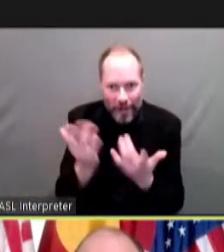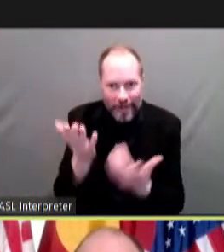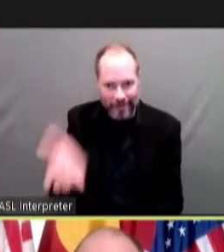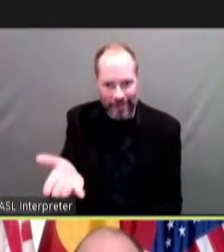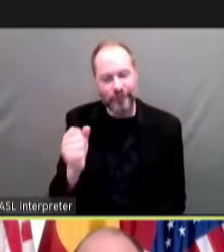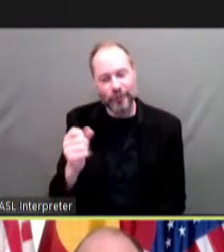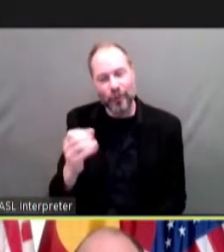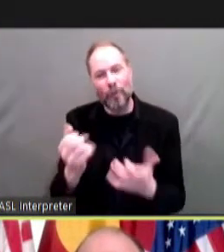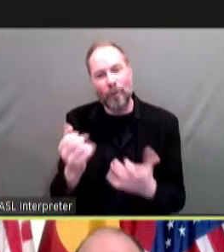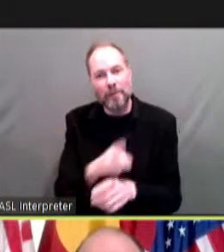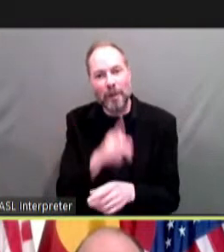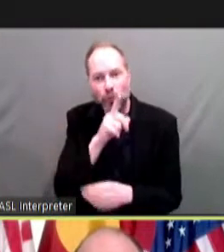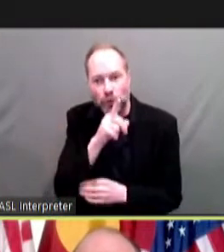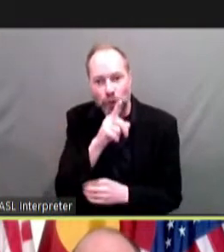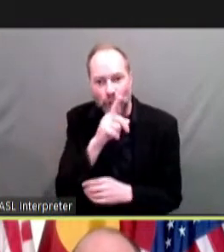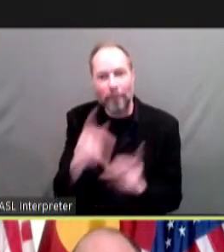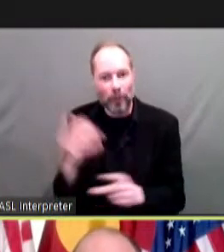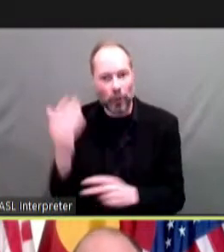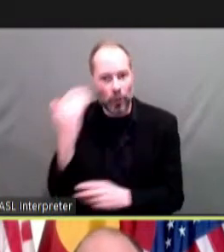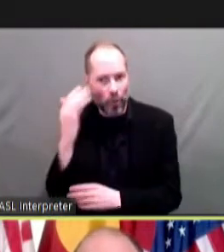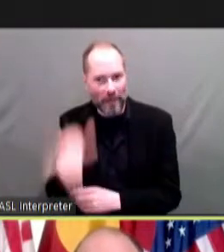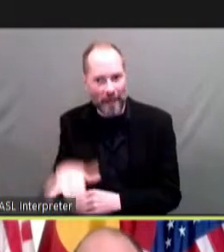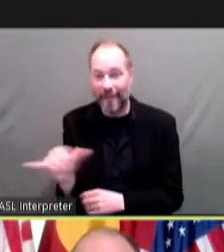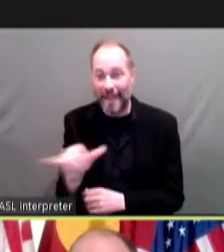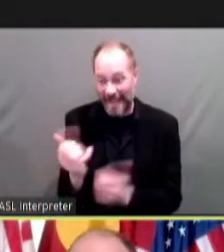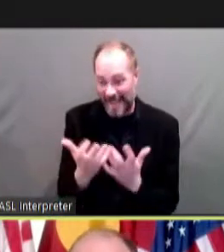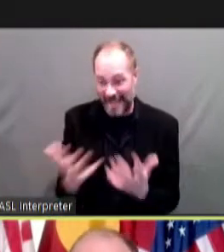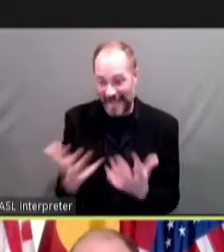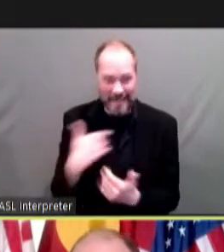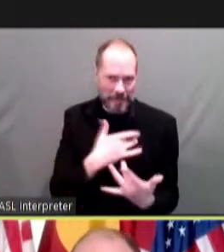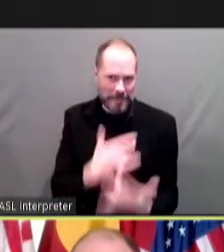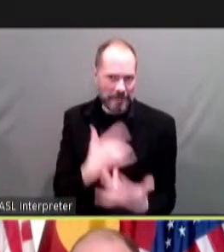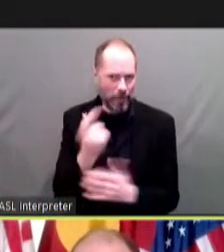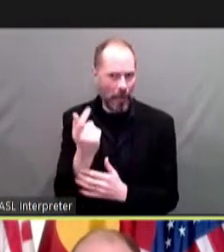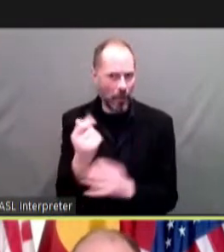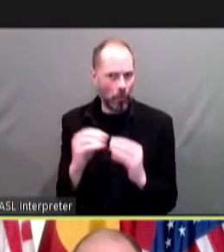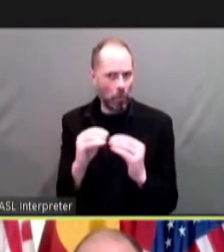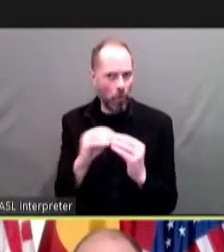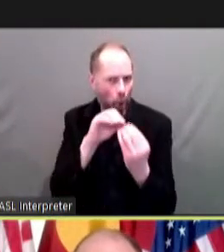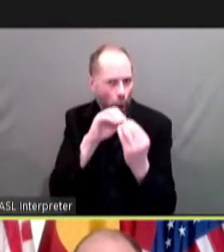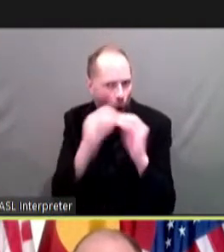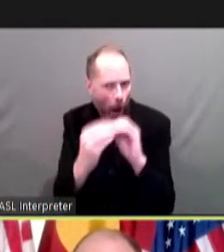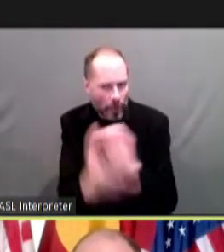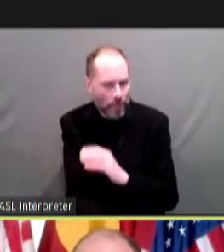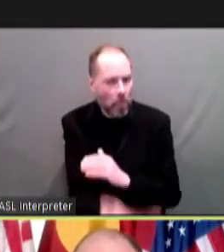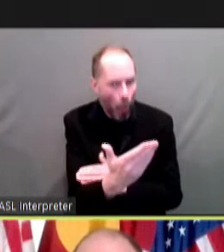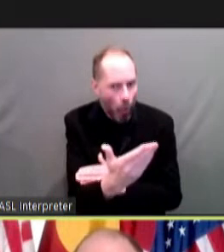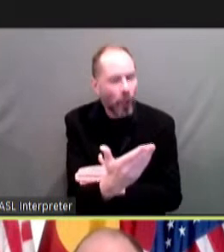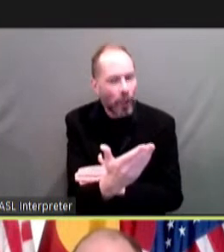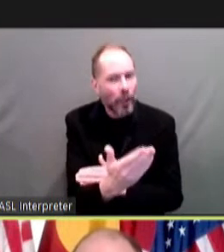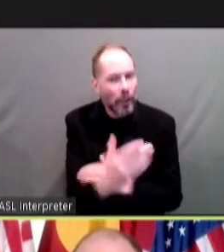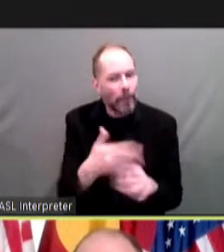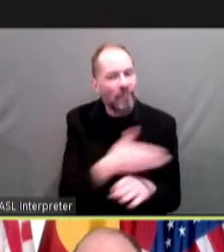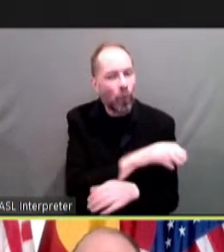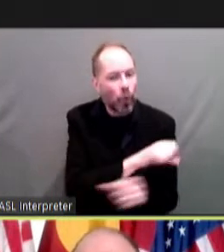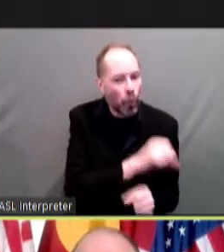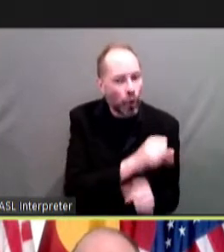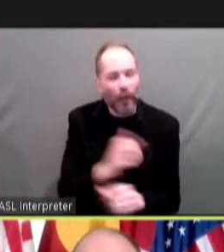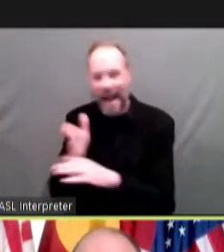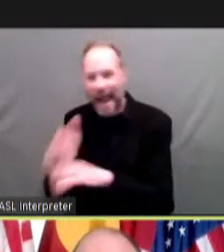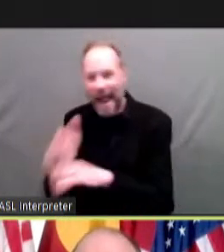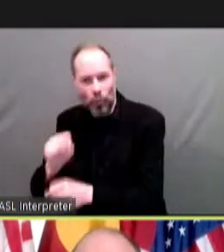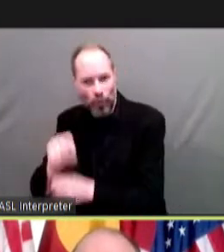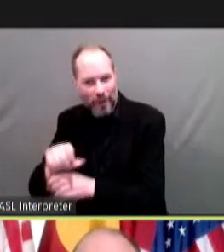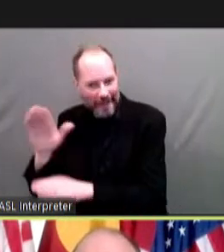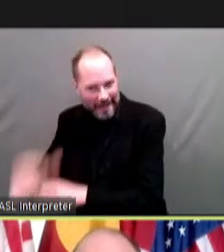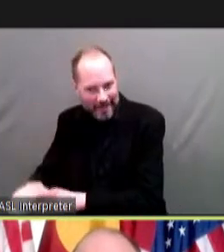I want to make sure people know that. Like anything, they tend to be a little bit more crowded around in the morning, before work and after work,